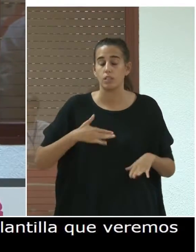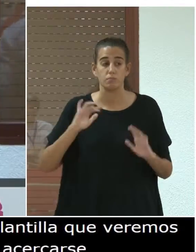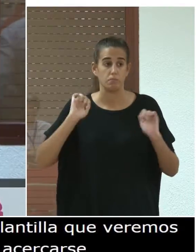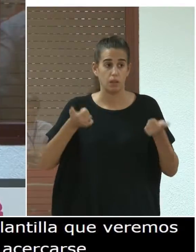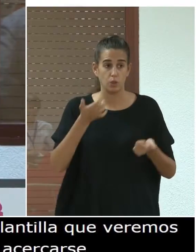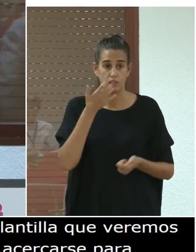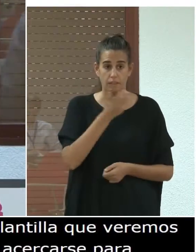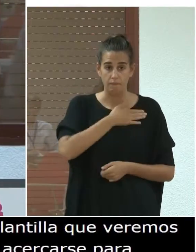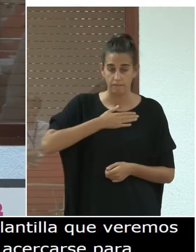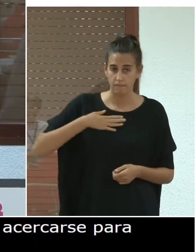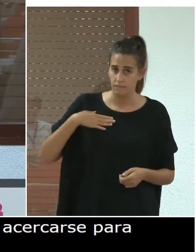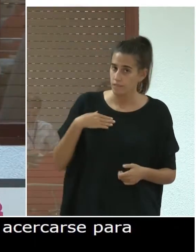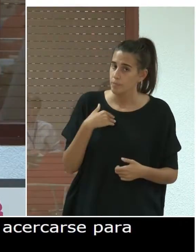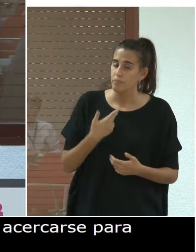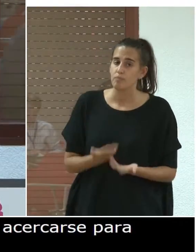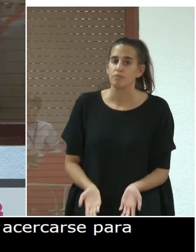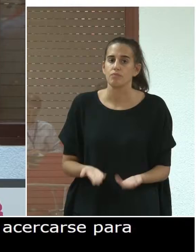we're going to begin.